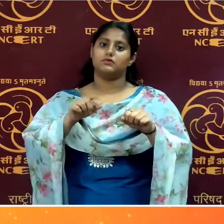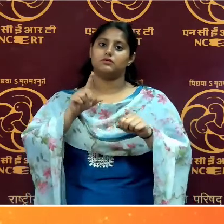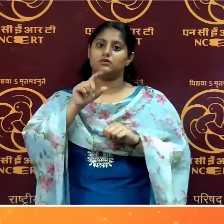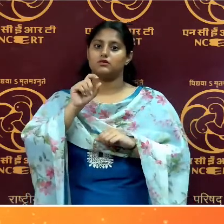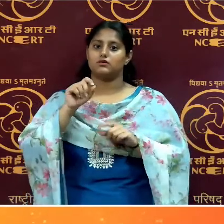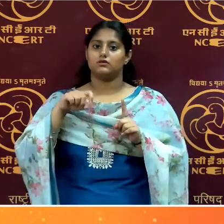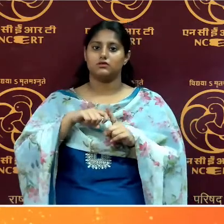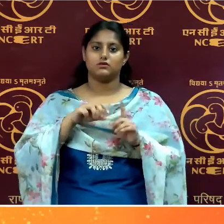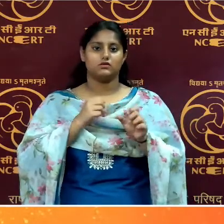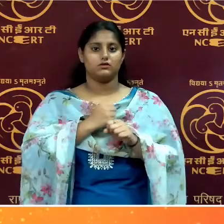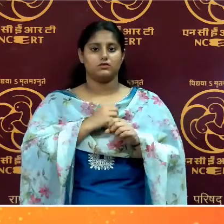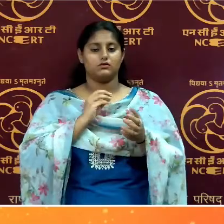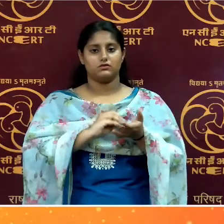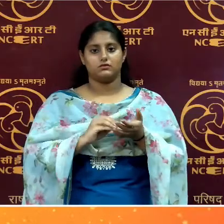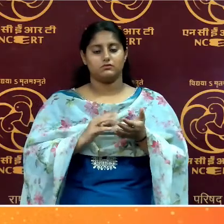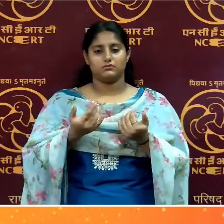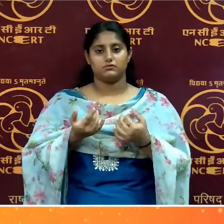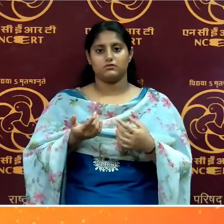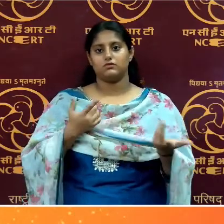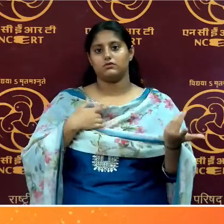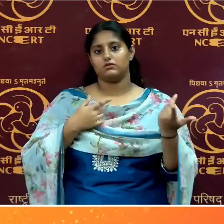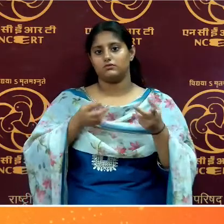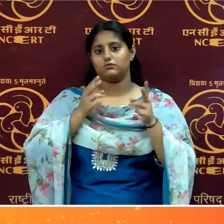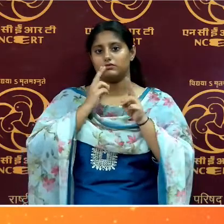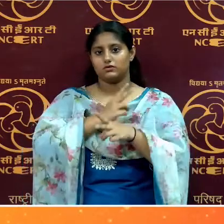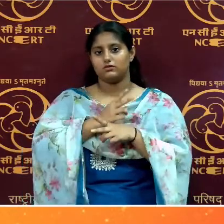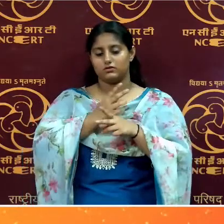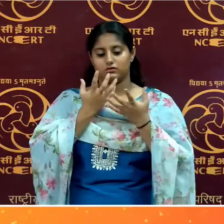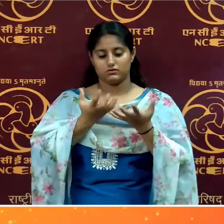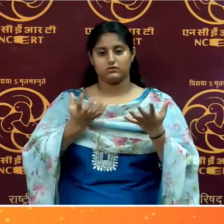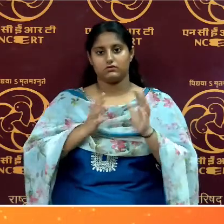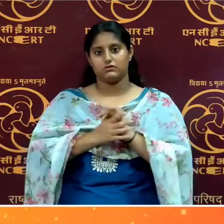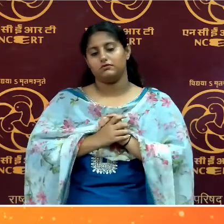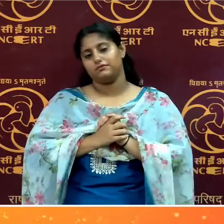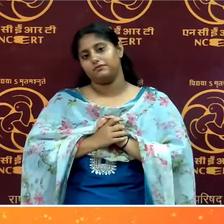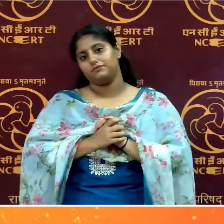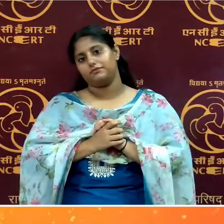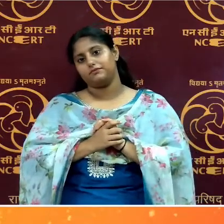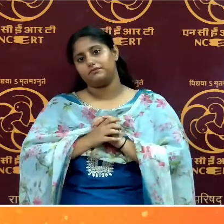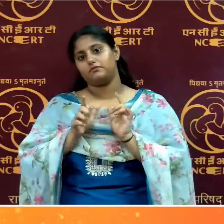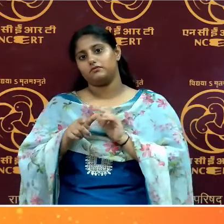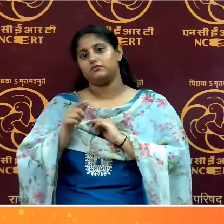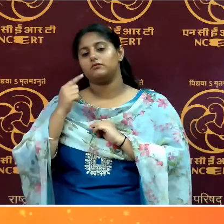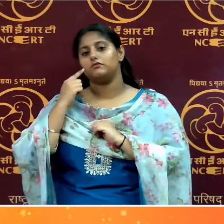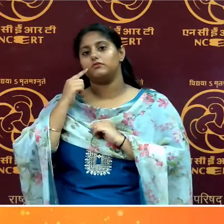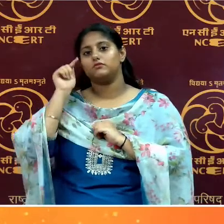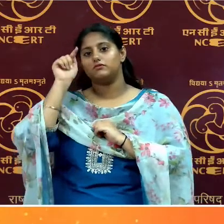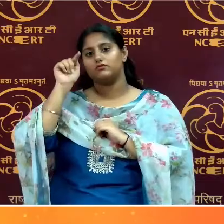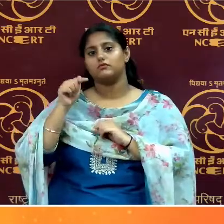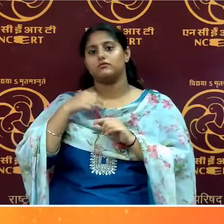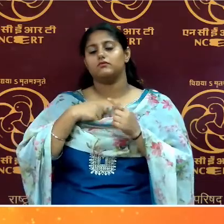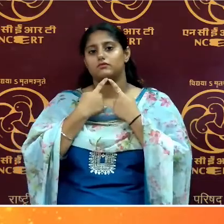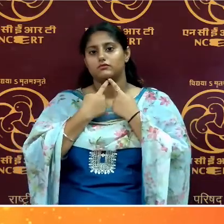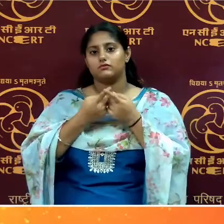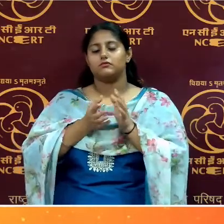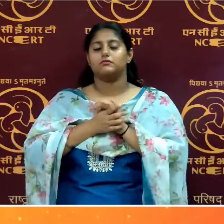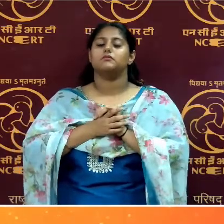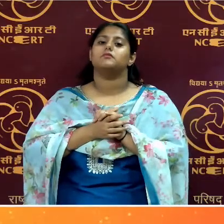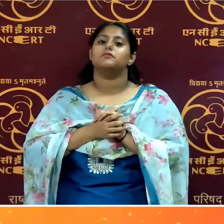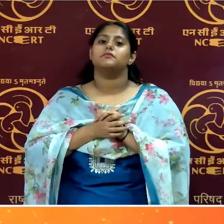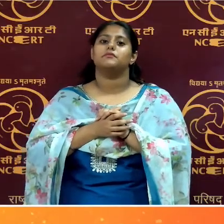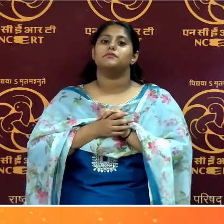on this. Yes. Yes. So we need to be careful with the devices, right? So that's why this point being highlighted, that you should